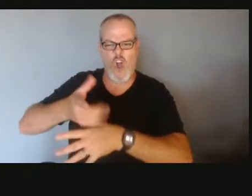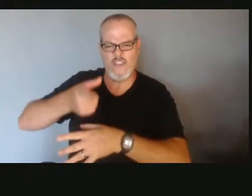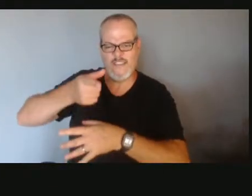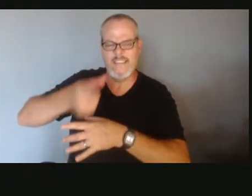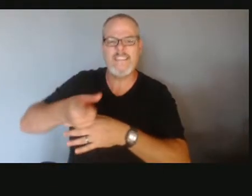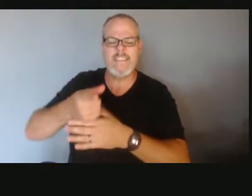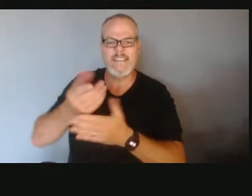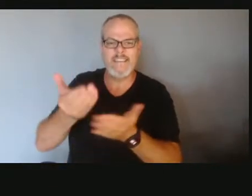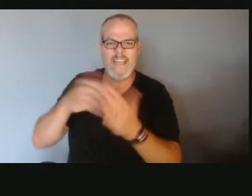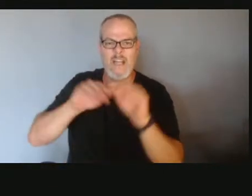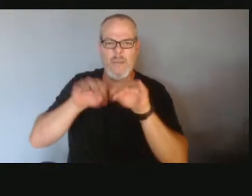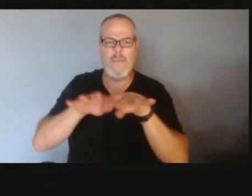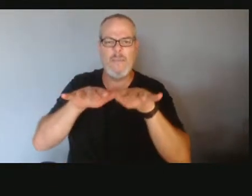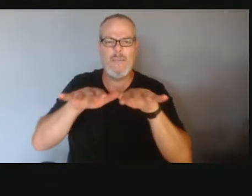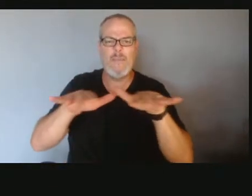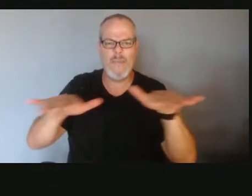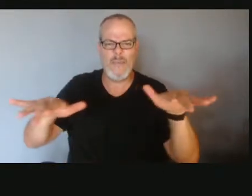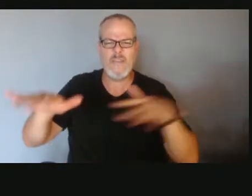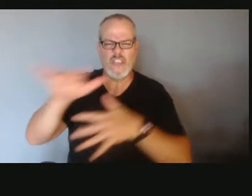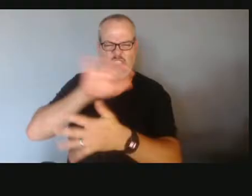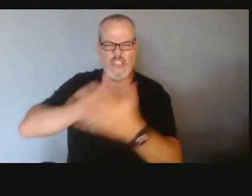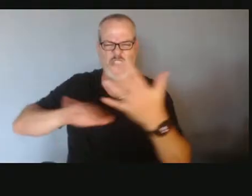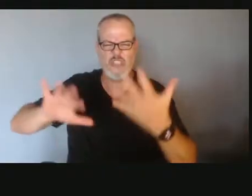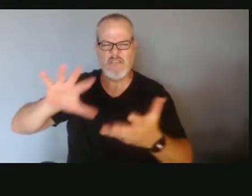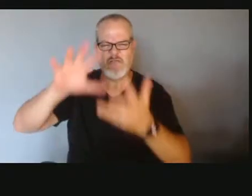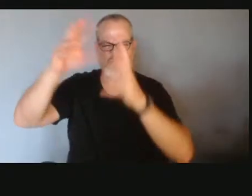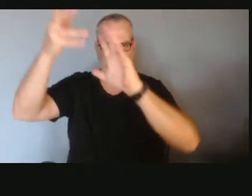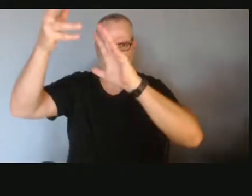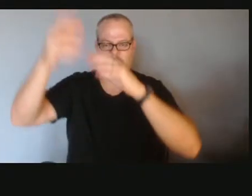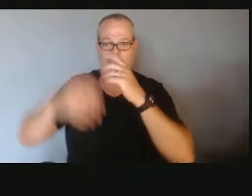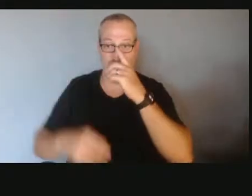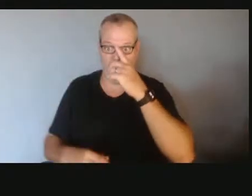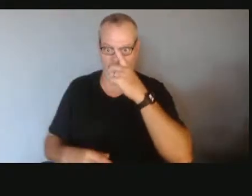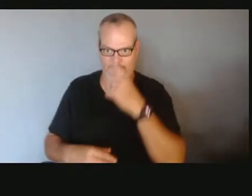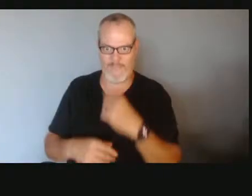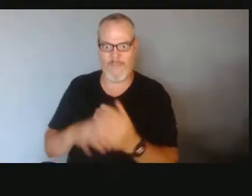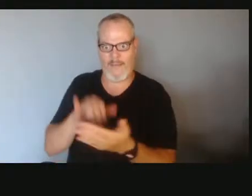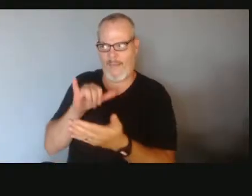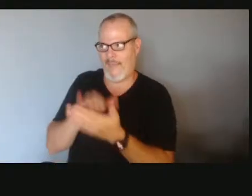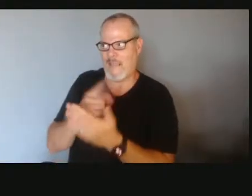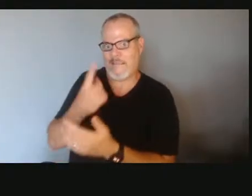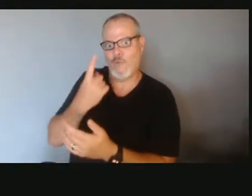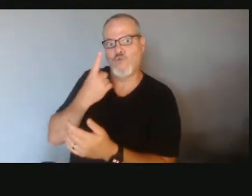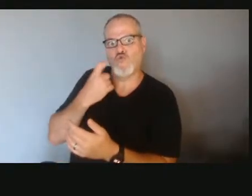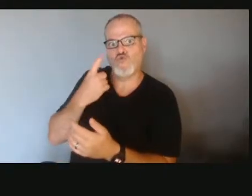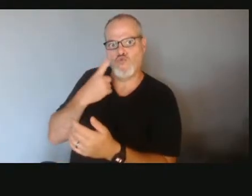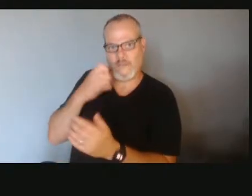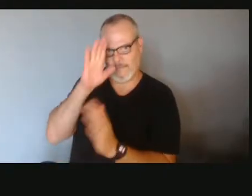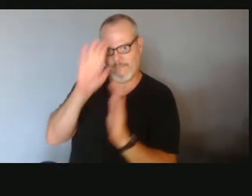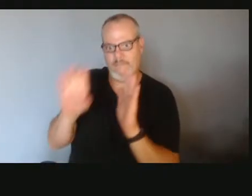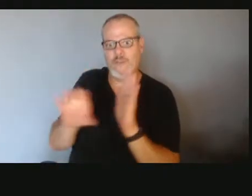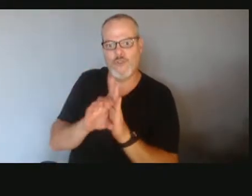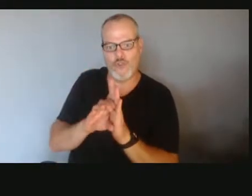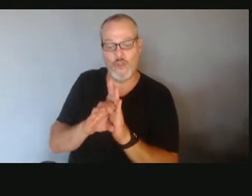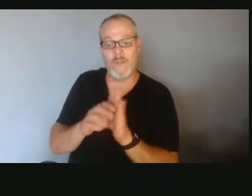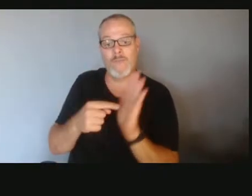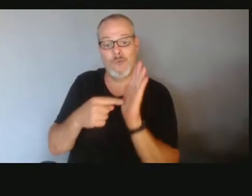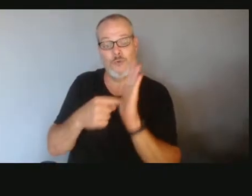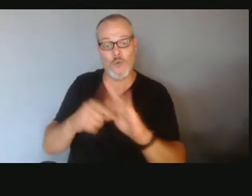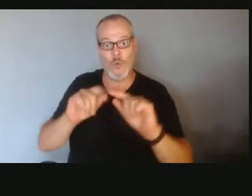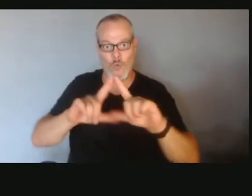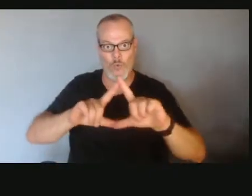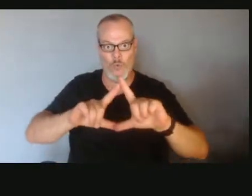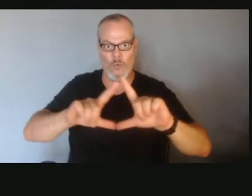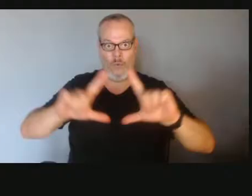the ground surface a little bit chaotically in there. So that's the most recent snapshot we have. Let me zoom this out so we can more easily compare there.